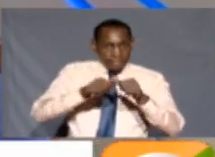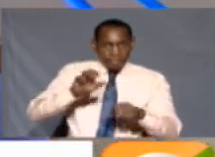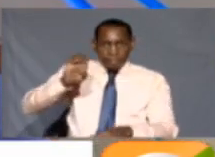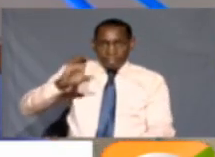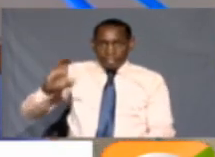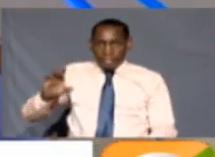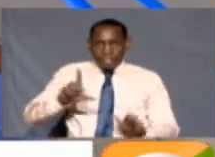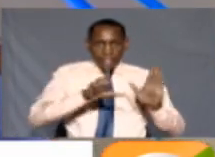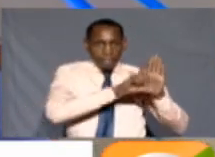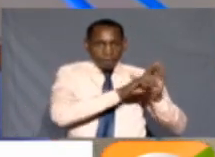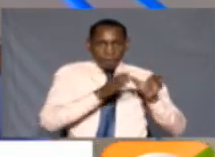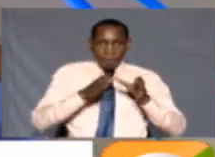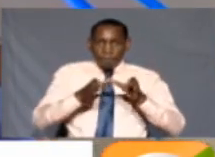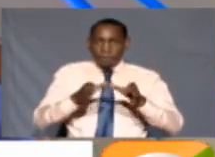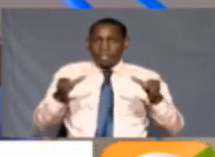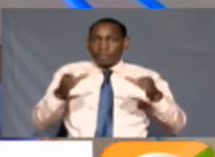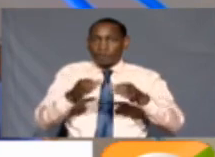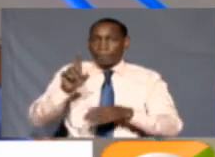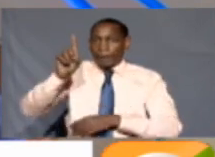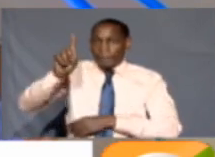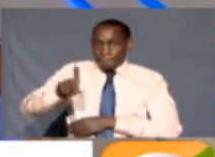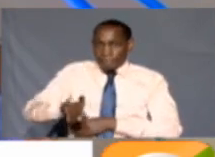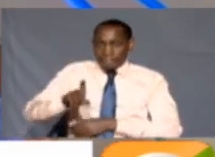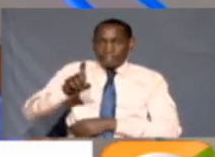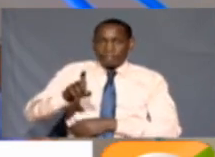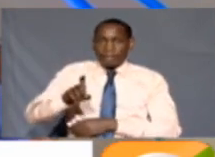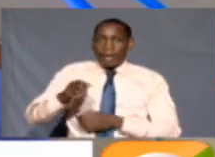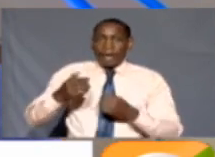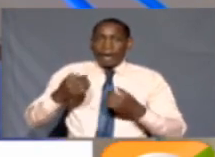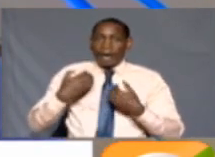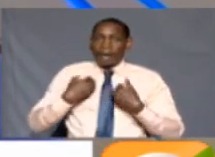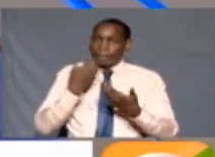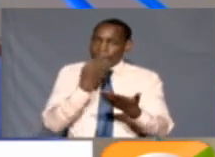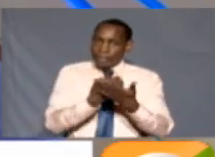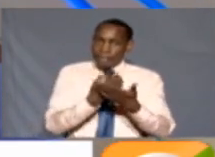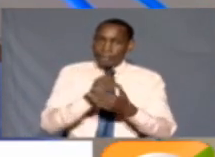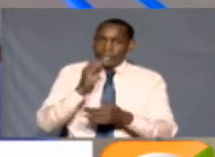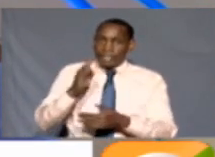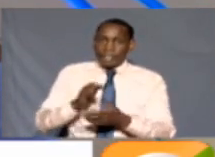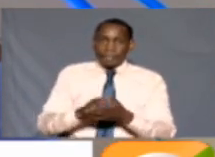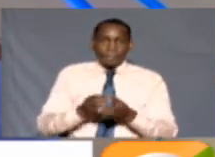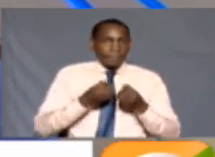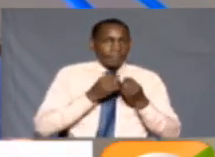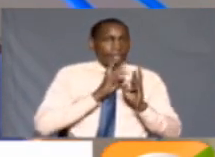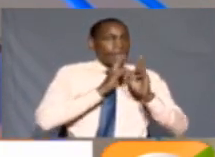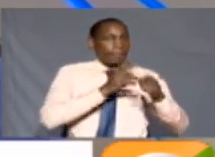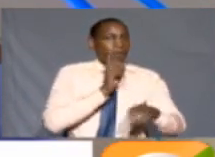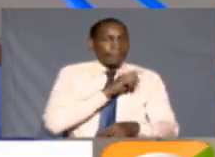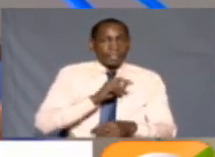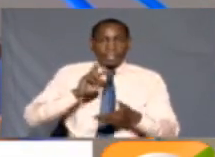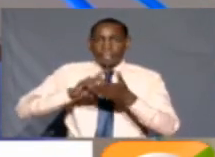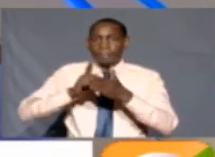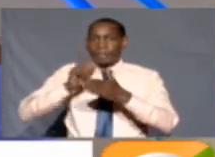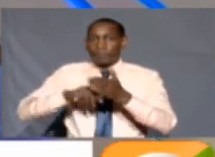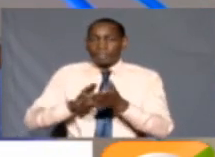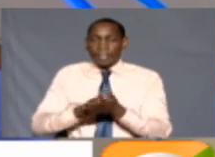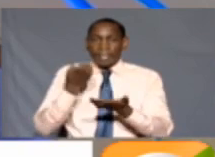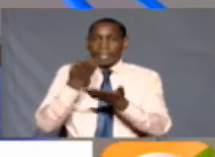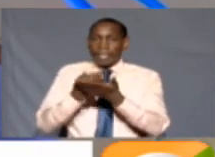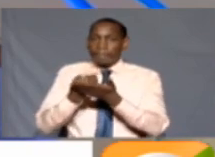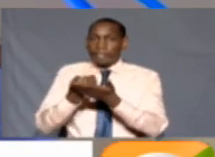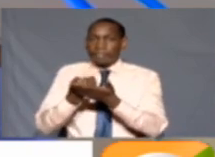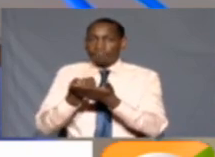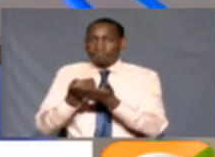a law enforcement agency, and therefore we must secure our evidence. If we blow the lead on whistleblower, then that means the evidential material is going